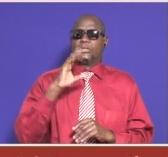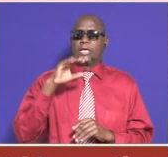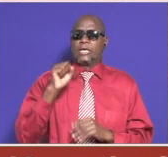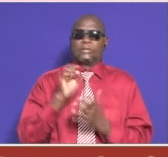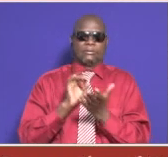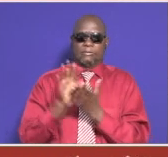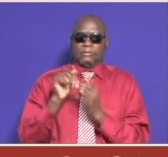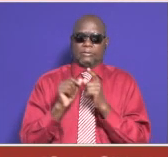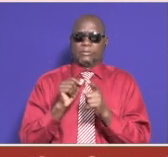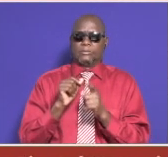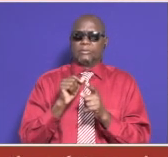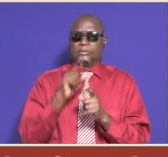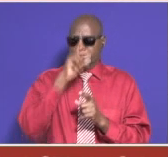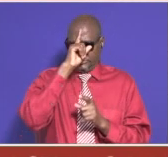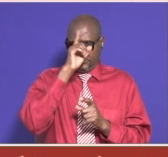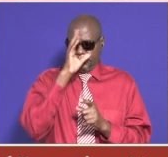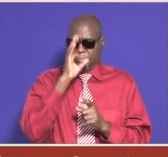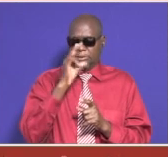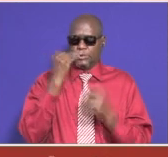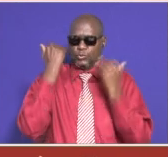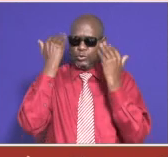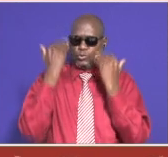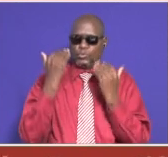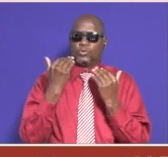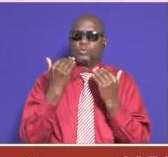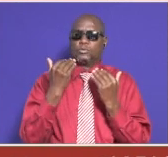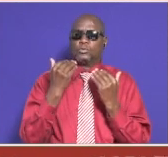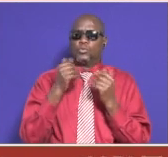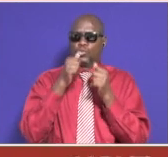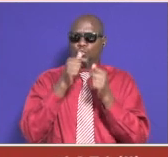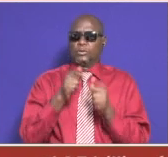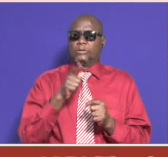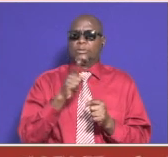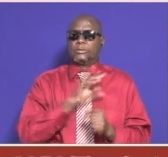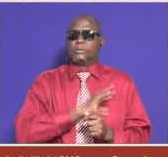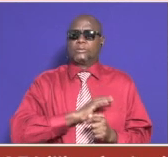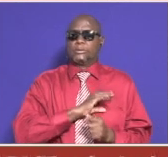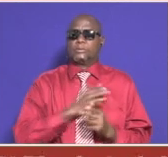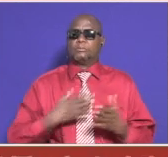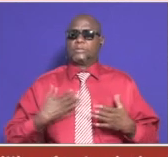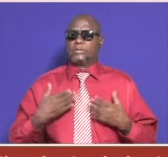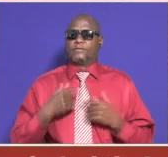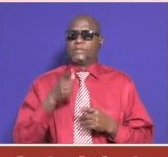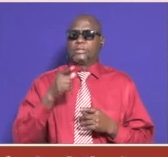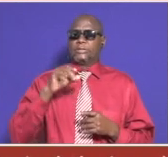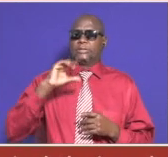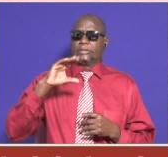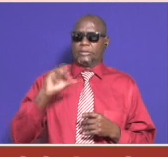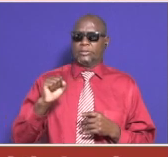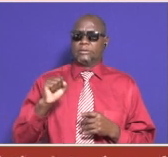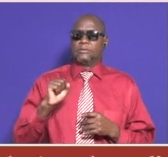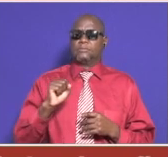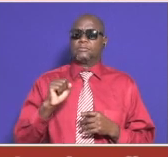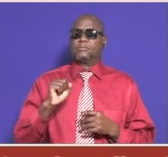to take serious judicial notice of the conduct of this particular cabinet secretary. And this House, through the relevant committee, can come up